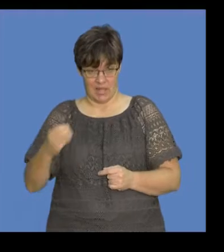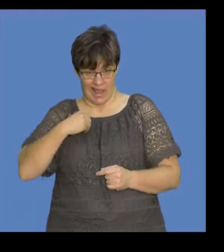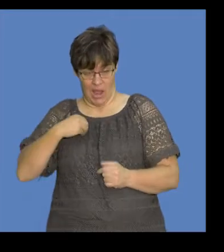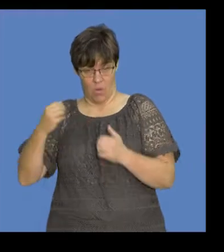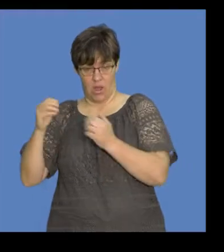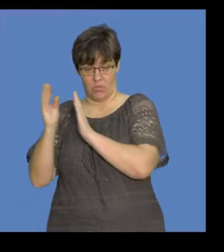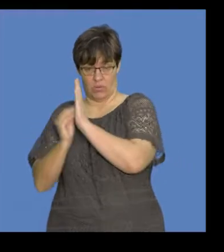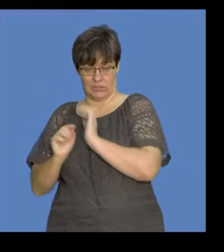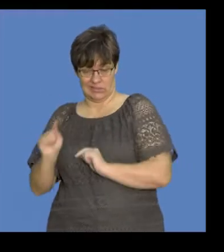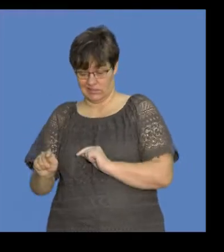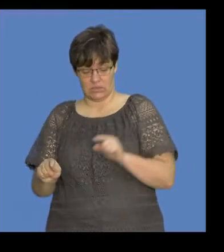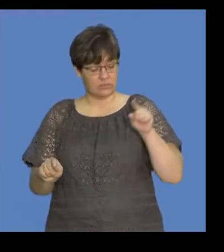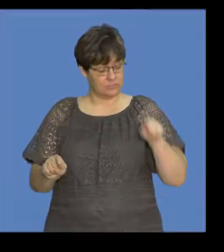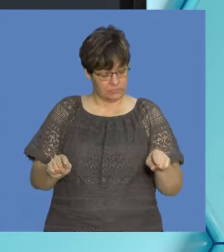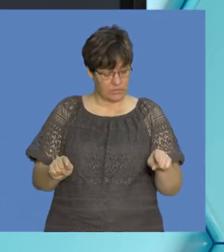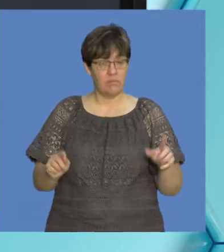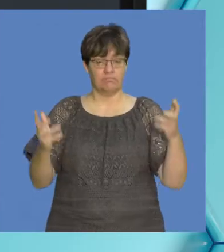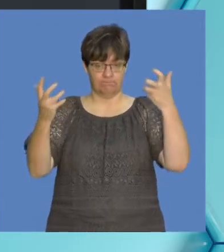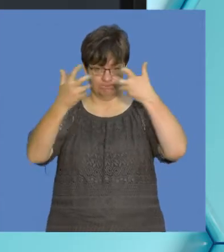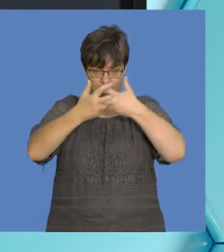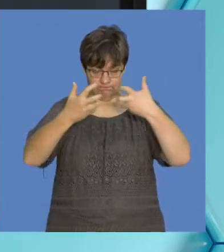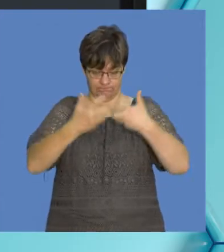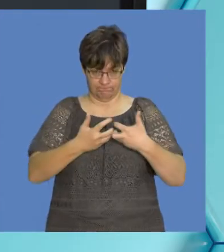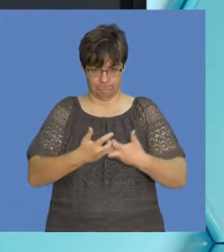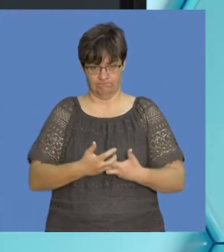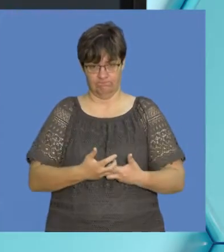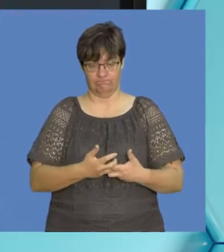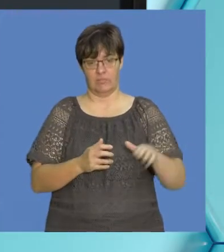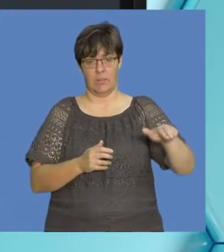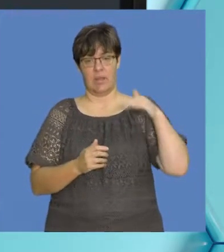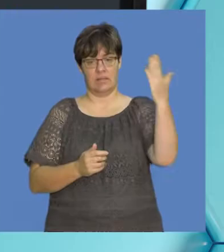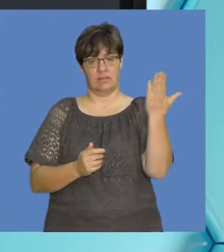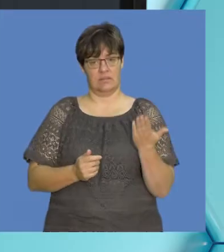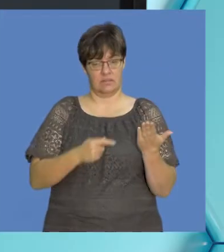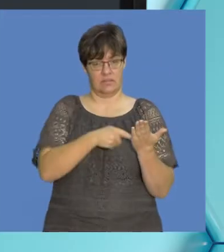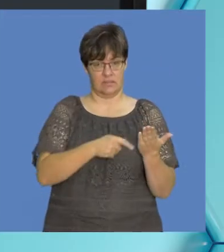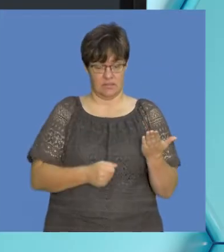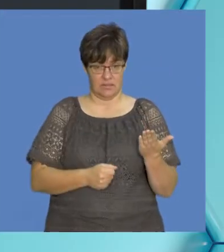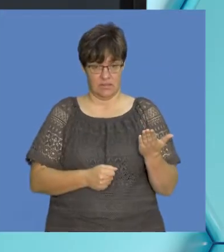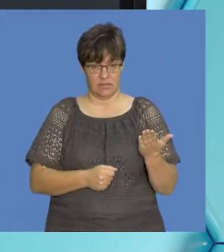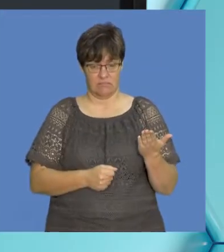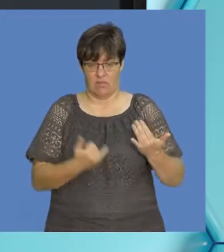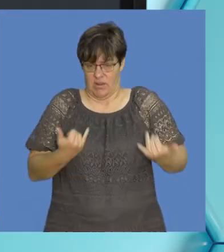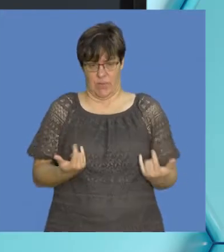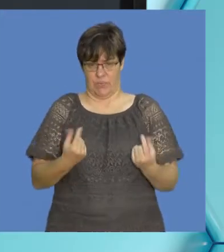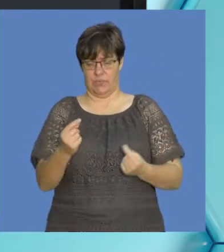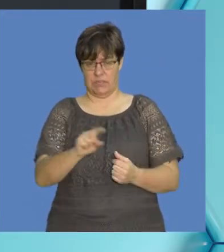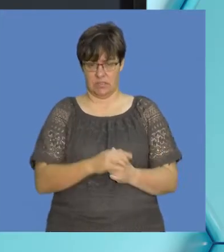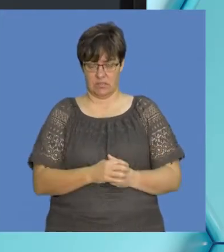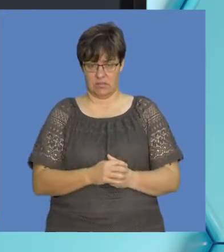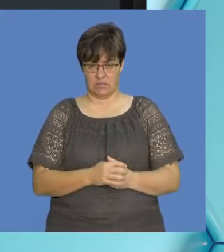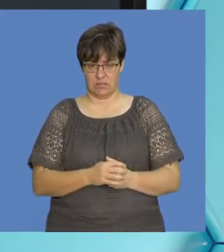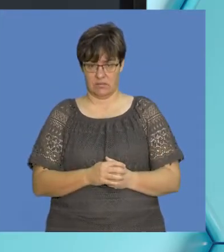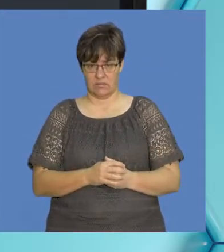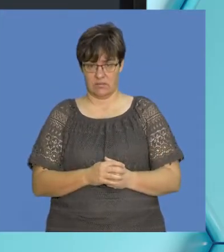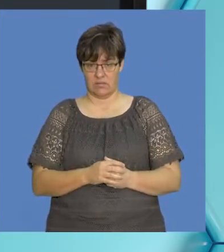and this should then correspond with the bank statement, right? So obviously, what do we do now? You check